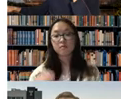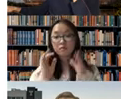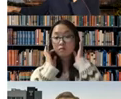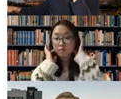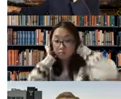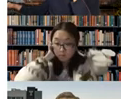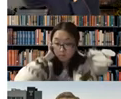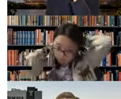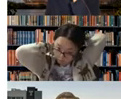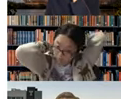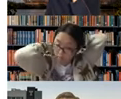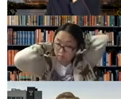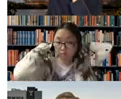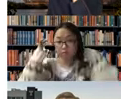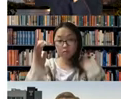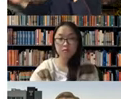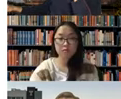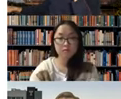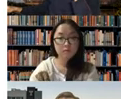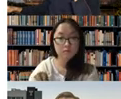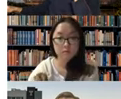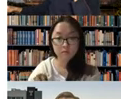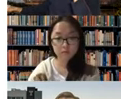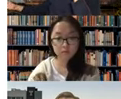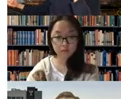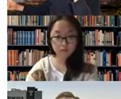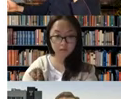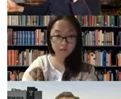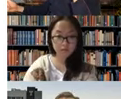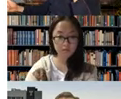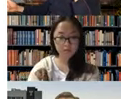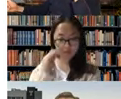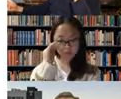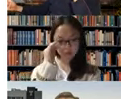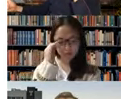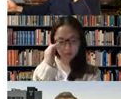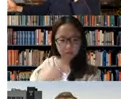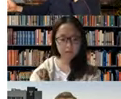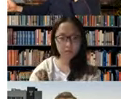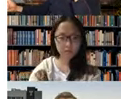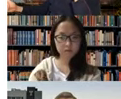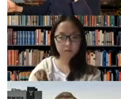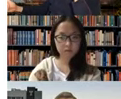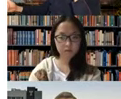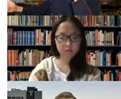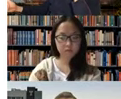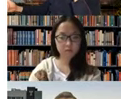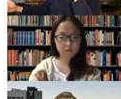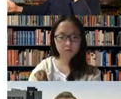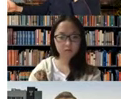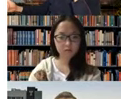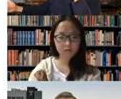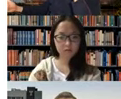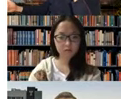This is just a replicated slide. In order to do, why would you want to do this type